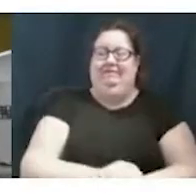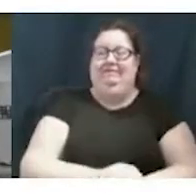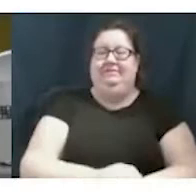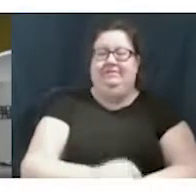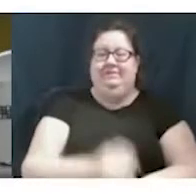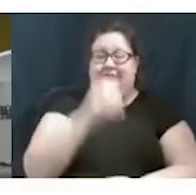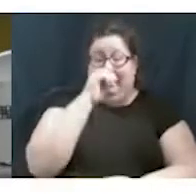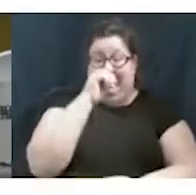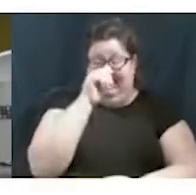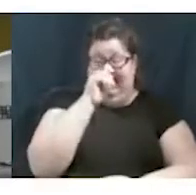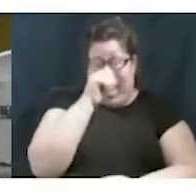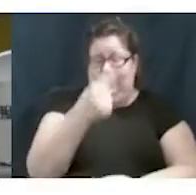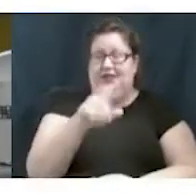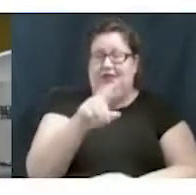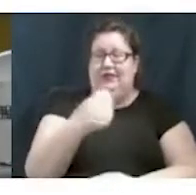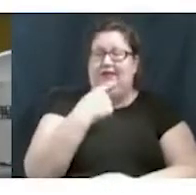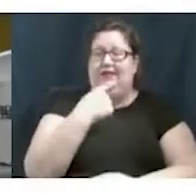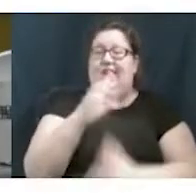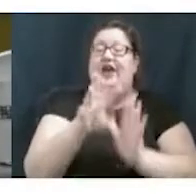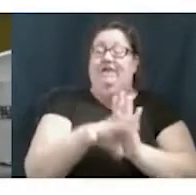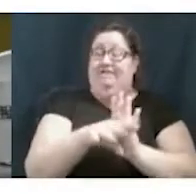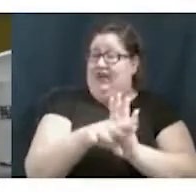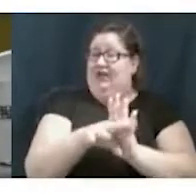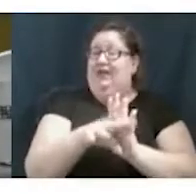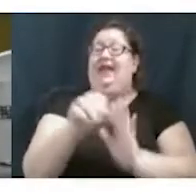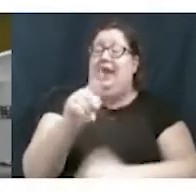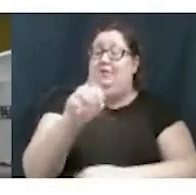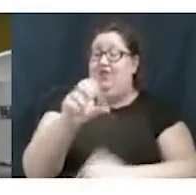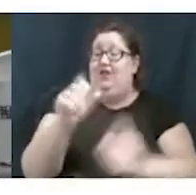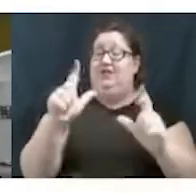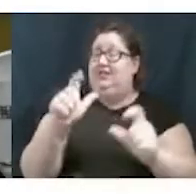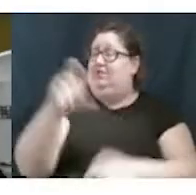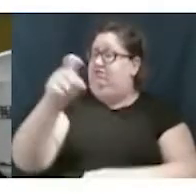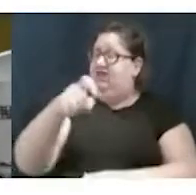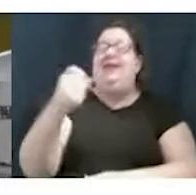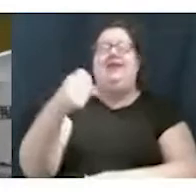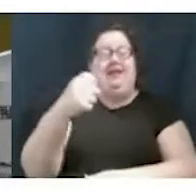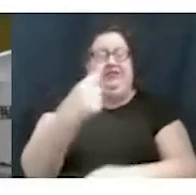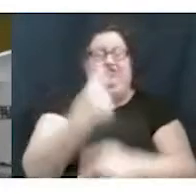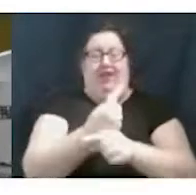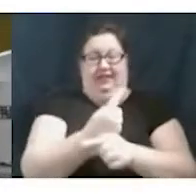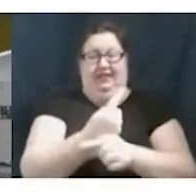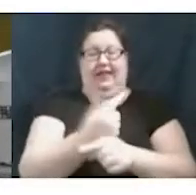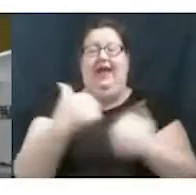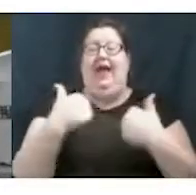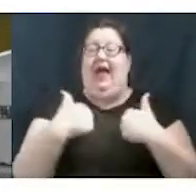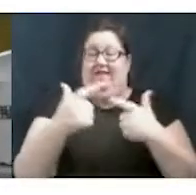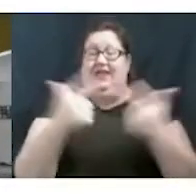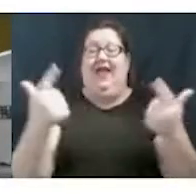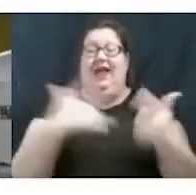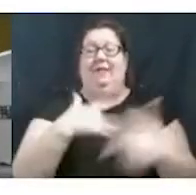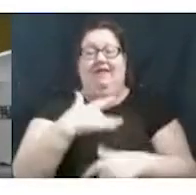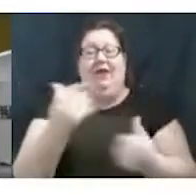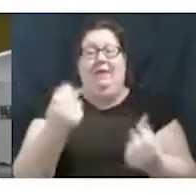Let's see. George, video cameras are a must. They are, and I have a lot, but I also find a lot of them are very comfortable shooting on their little